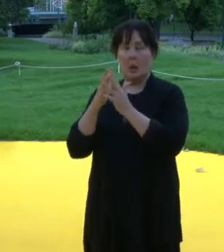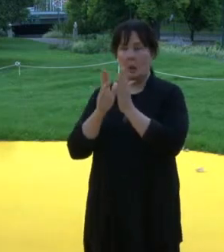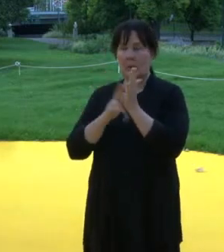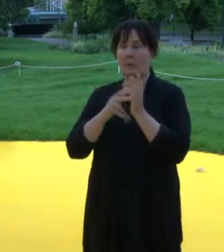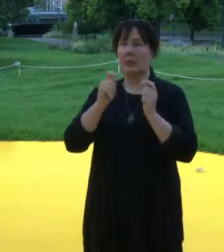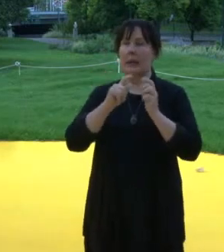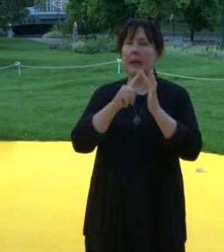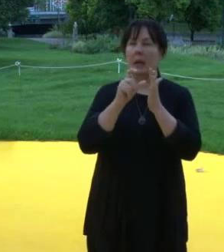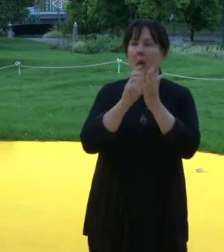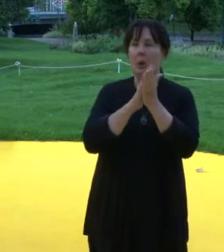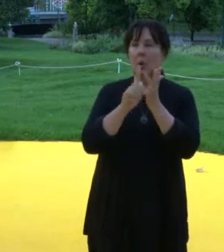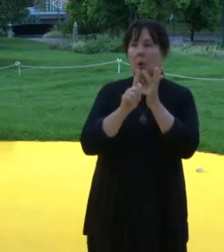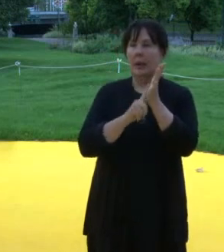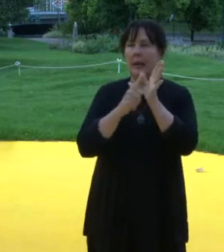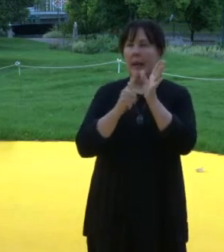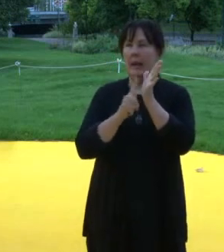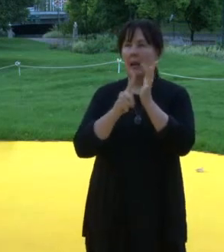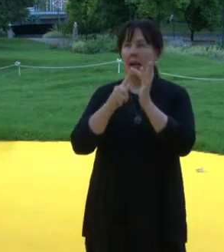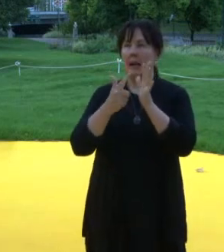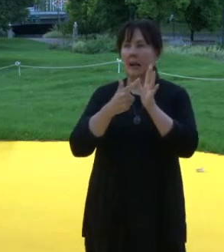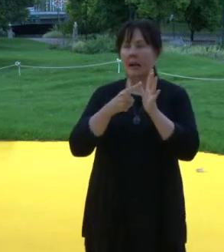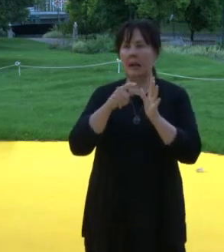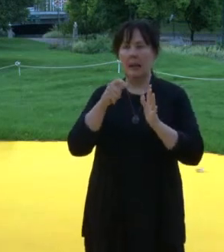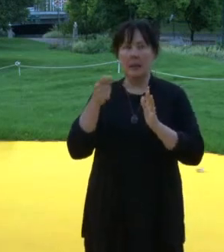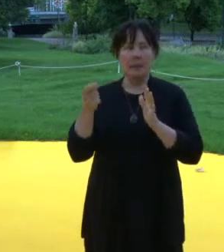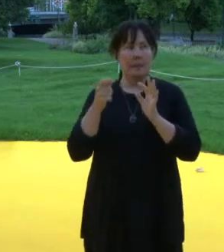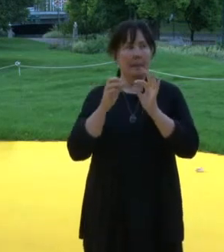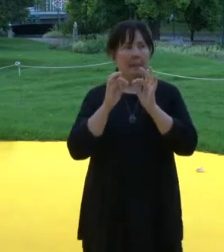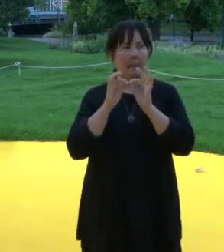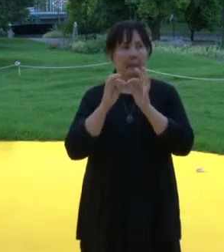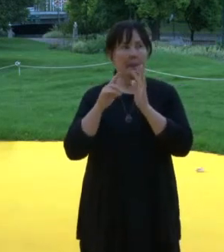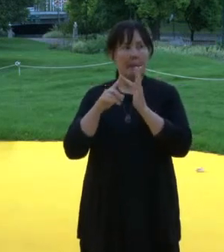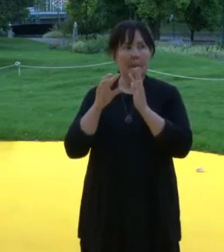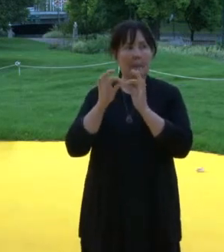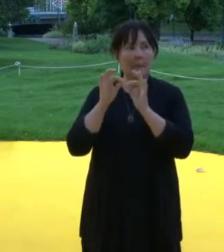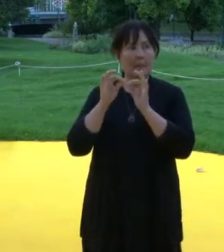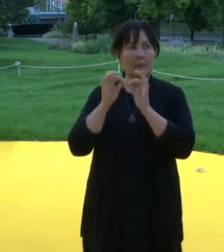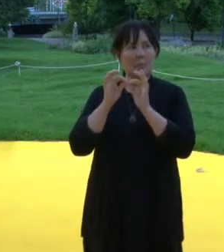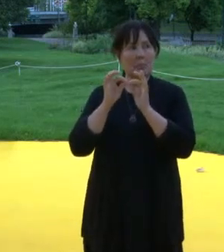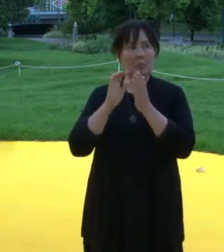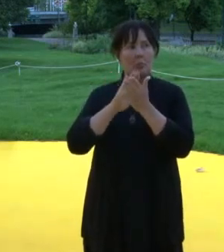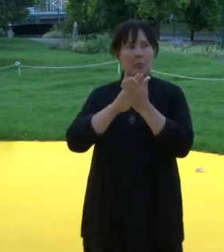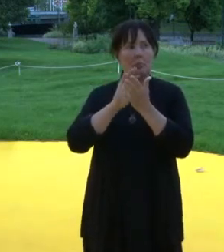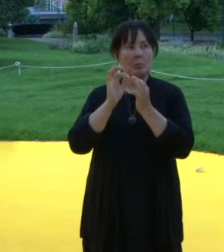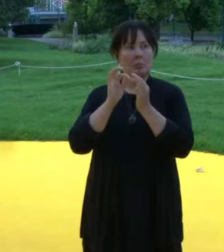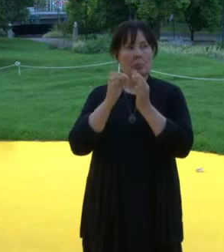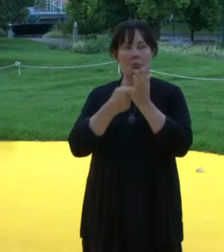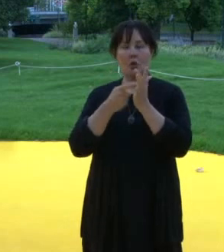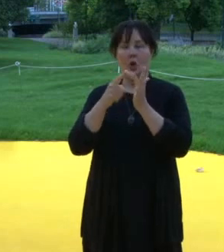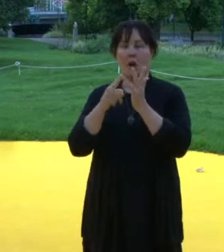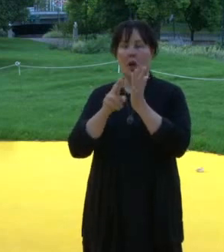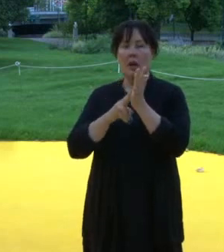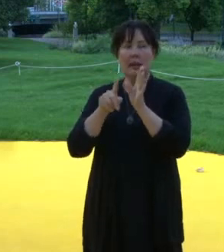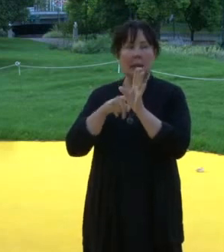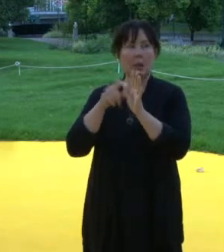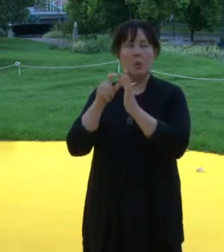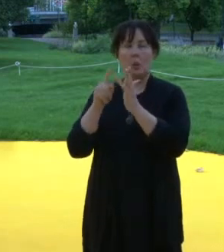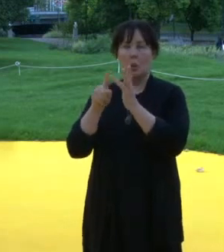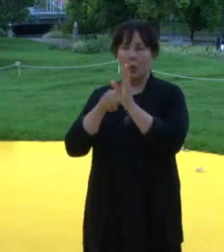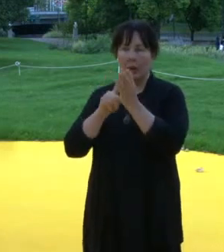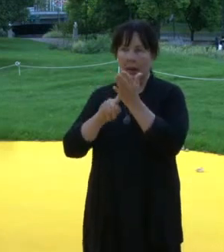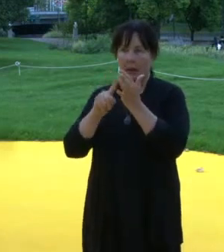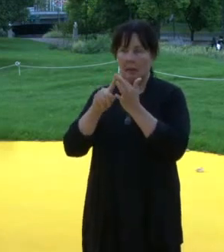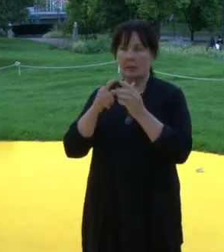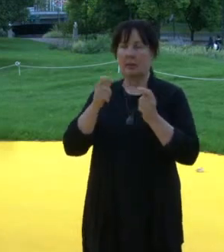Echolalia by Bryony Doyle, published by Penguin Random House. The Dogs by John Hughes, published by